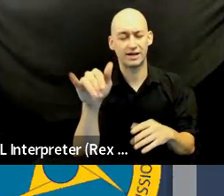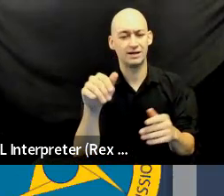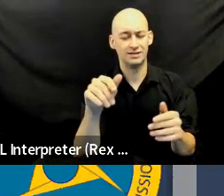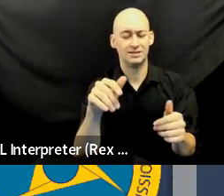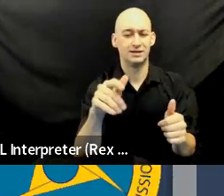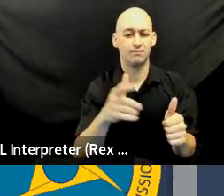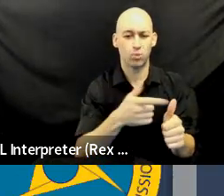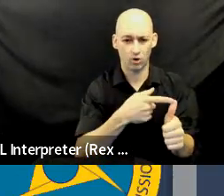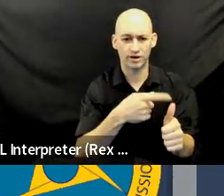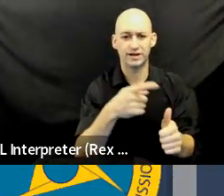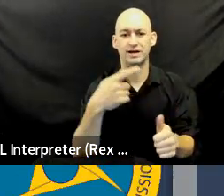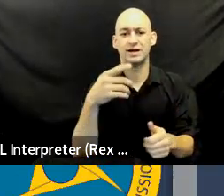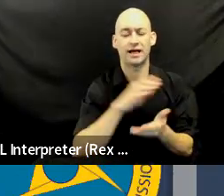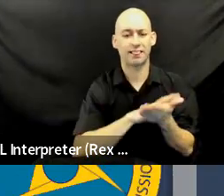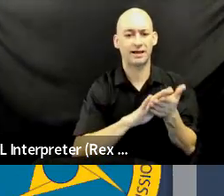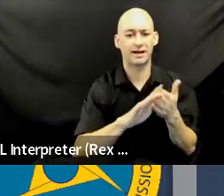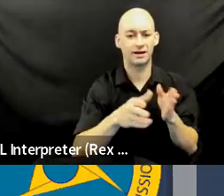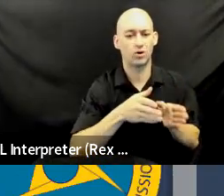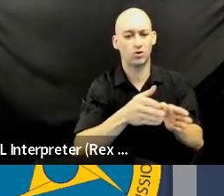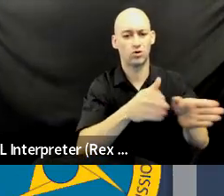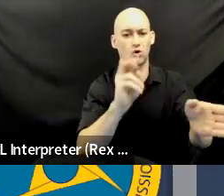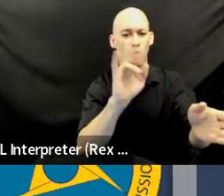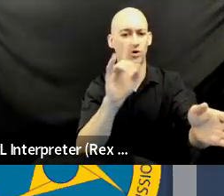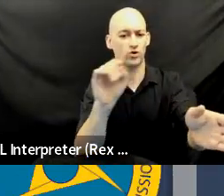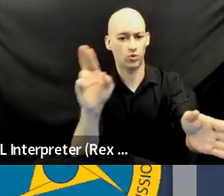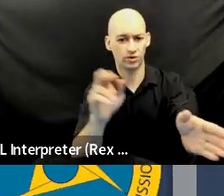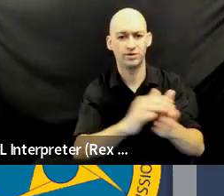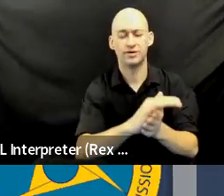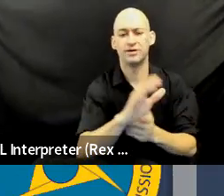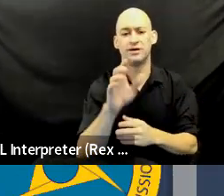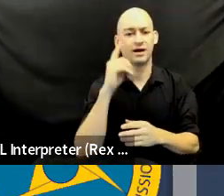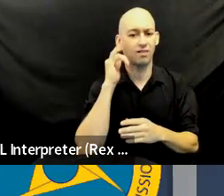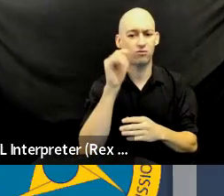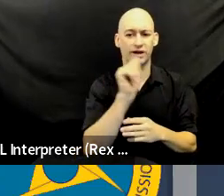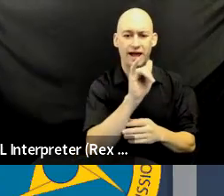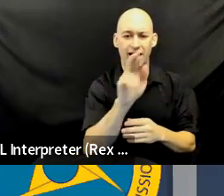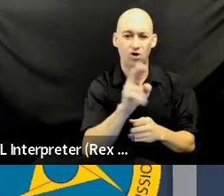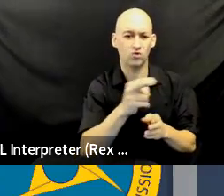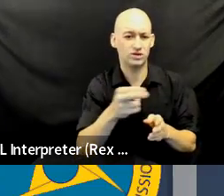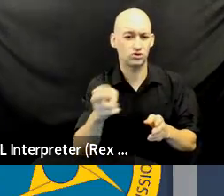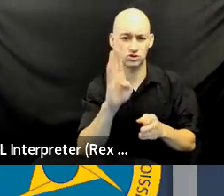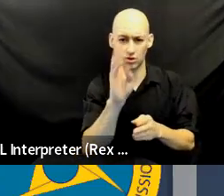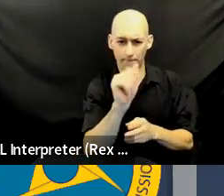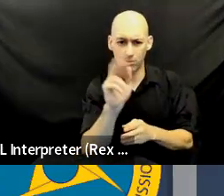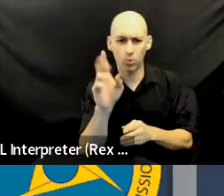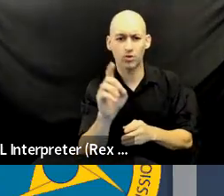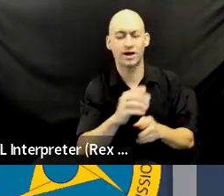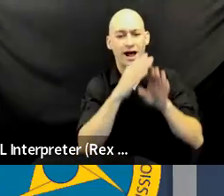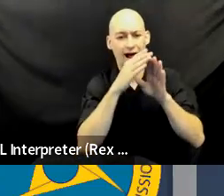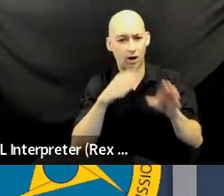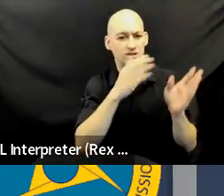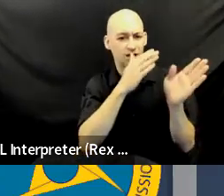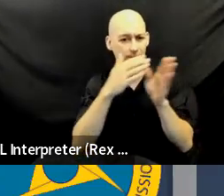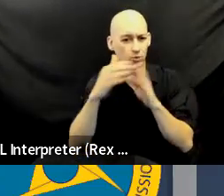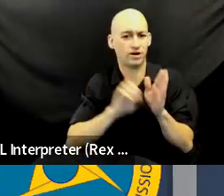joint California Transportation Commission, the California Air Resources Board, and the Housing and Community Development